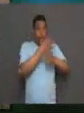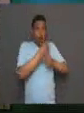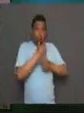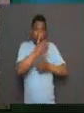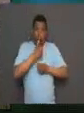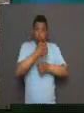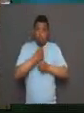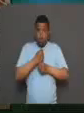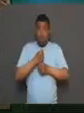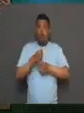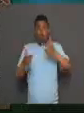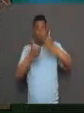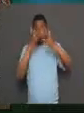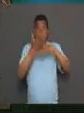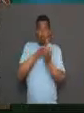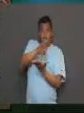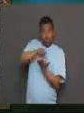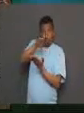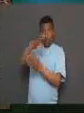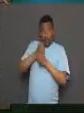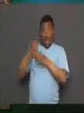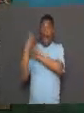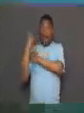capacity at the tertiary level.